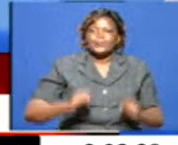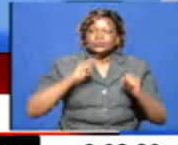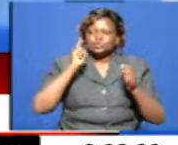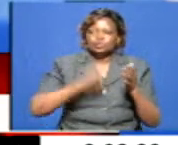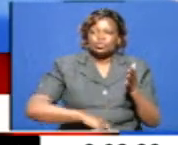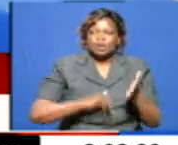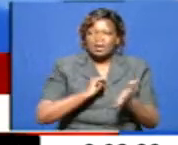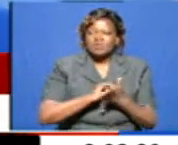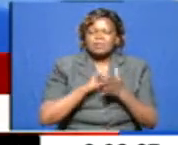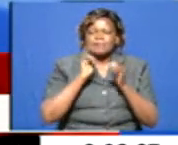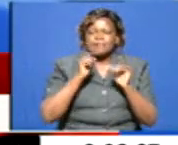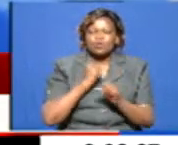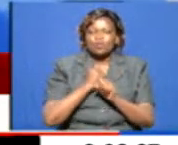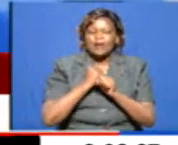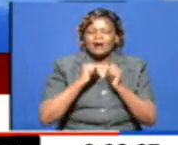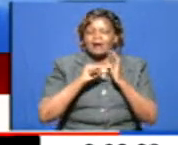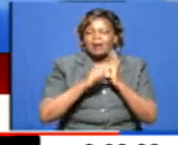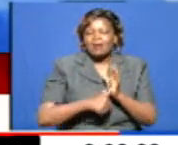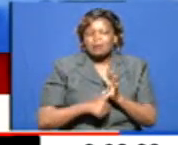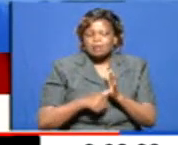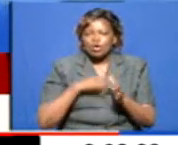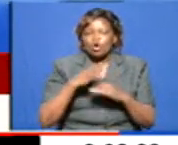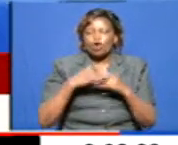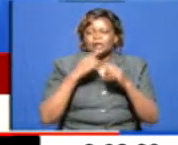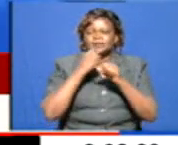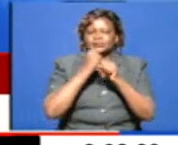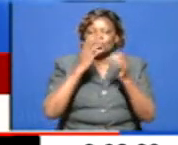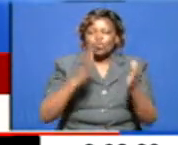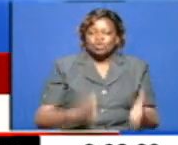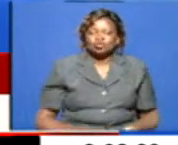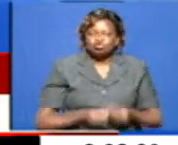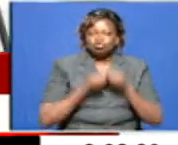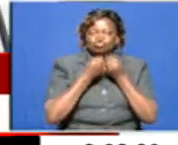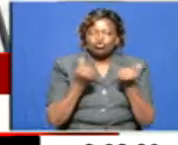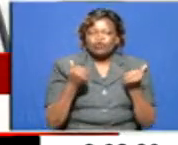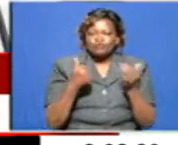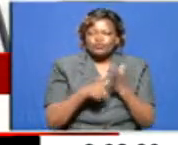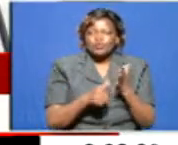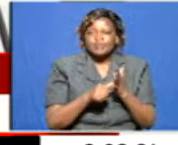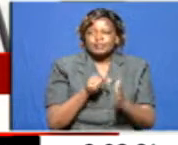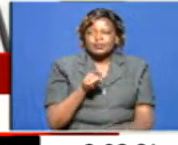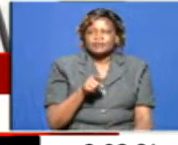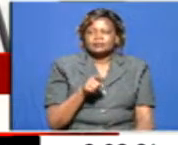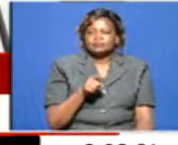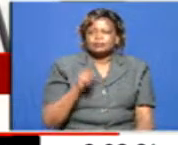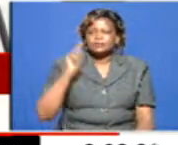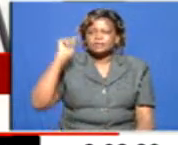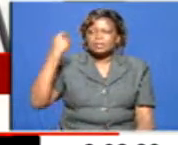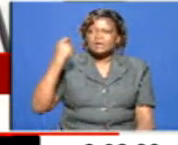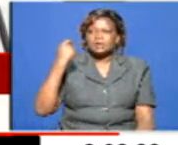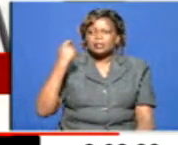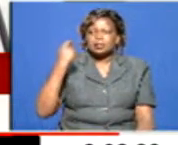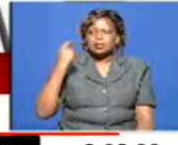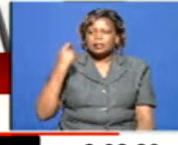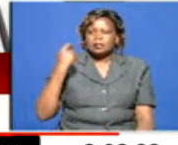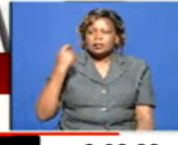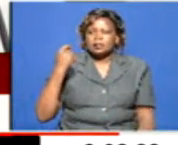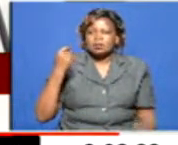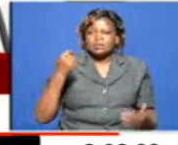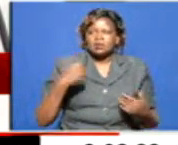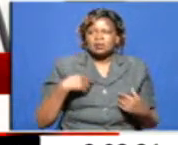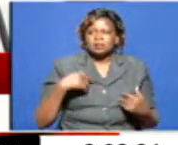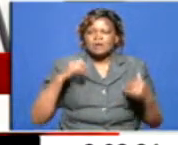concerted efforts from all stakeholders to address the worrying trend. Kenya has a very large burden of